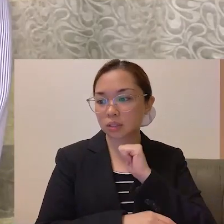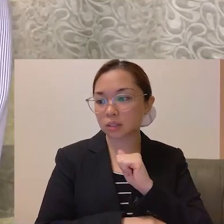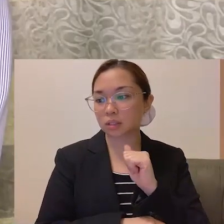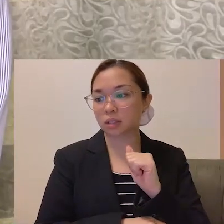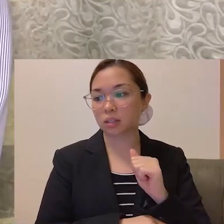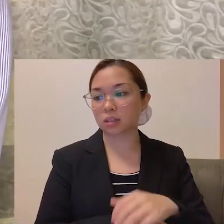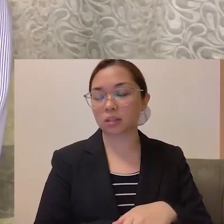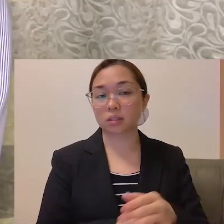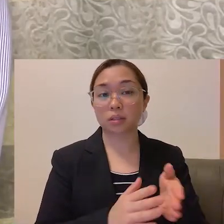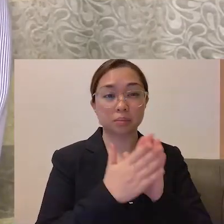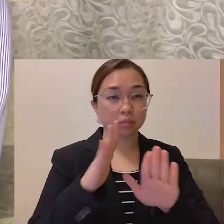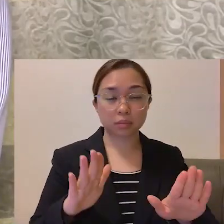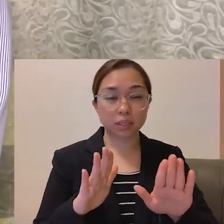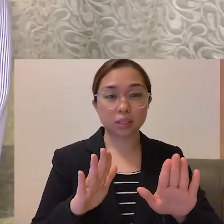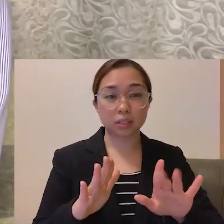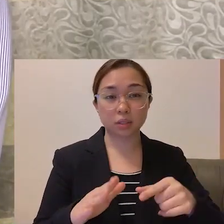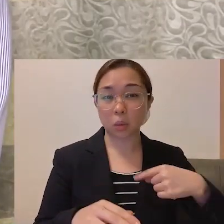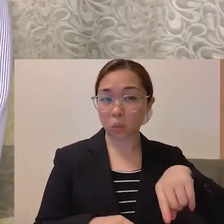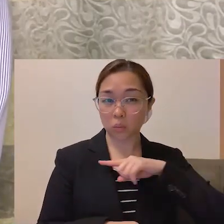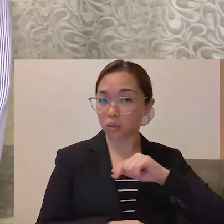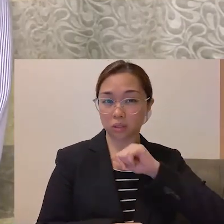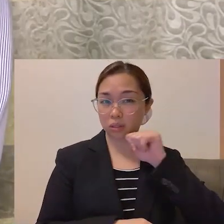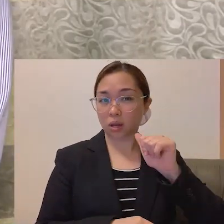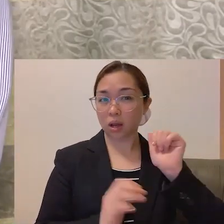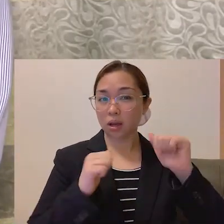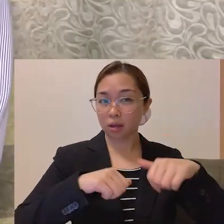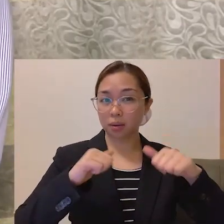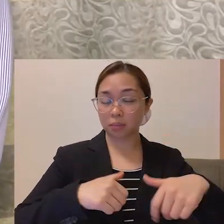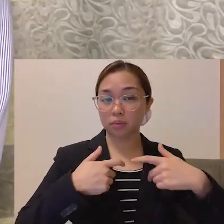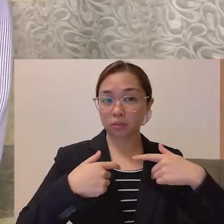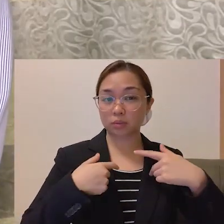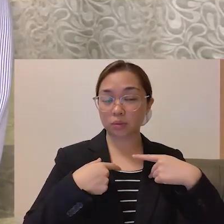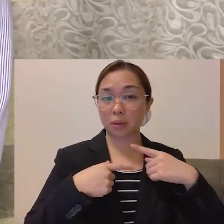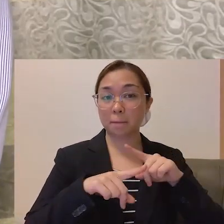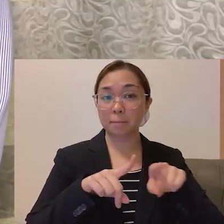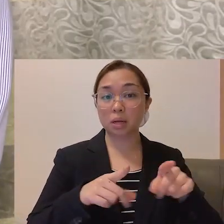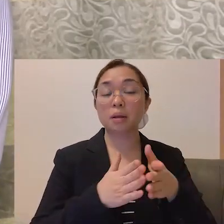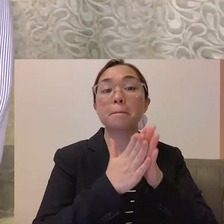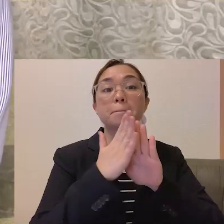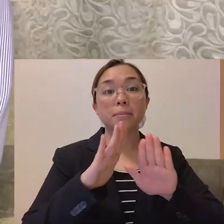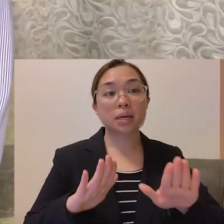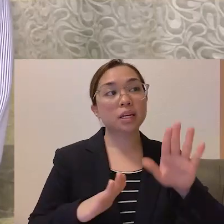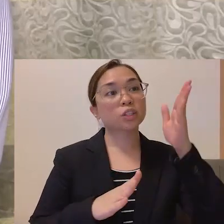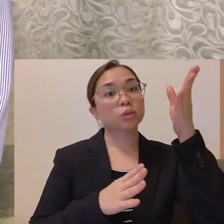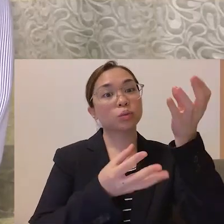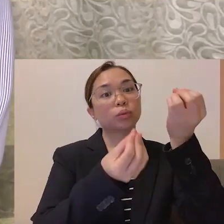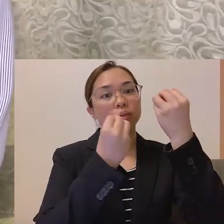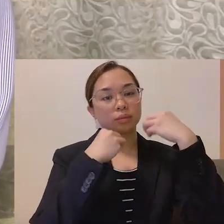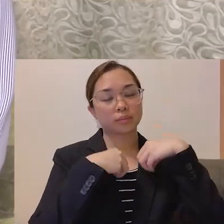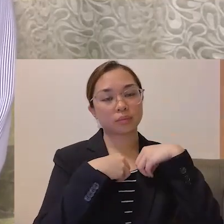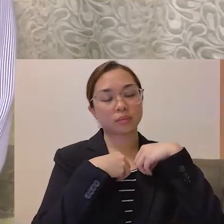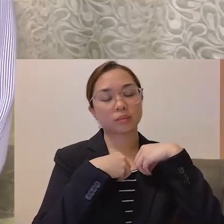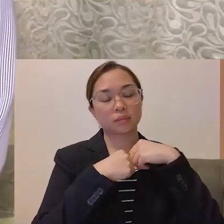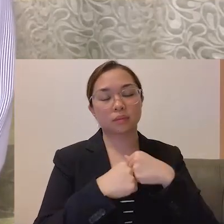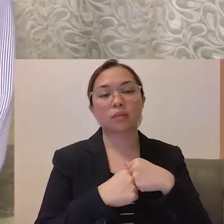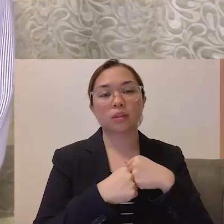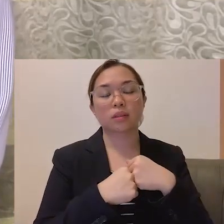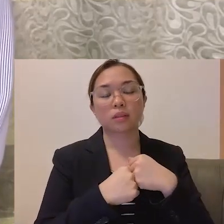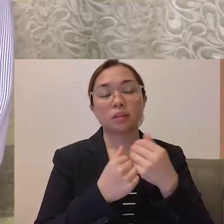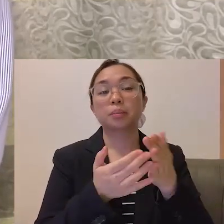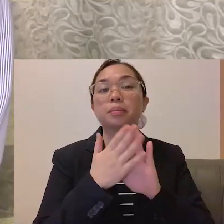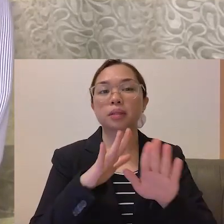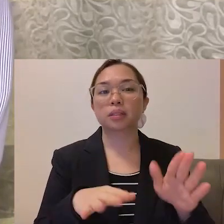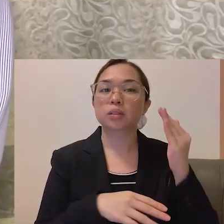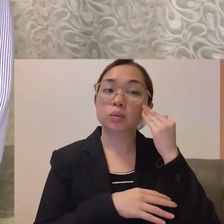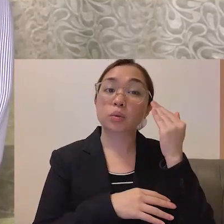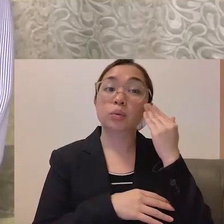the peace that surpasses all understanding and knows that you are with us and you love us.